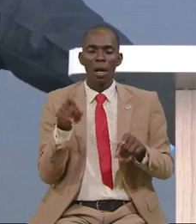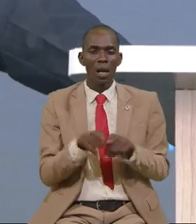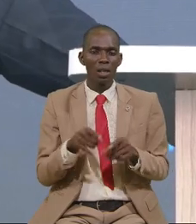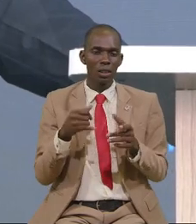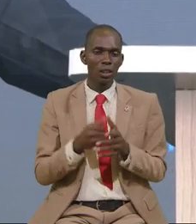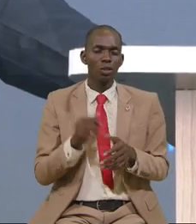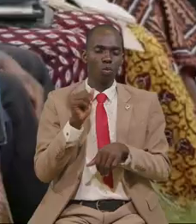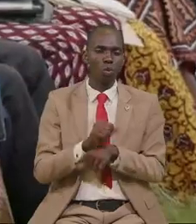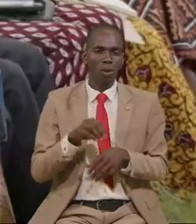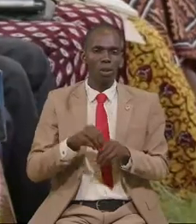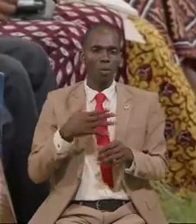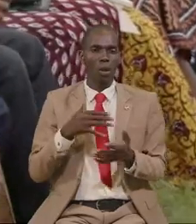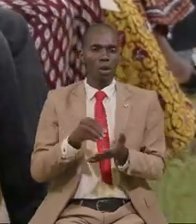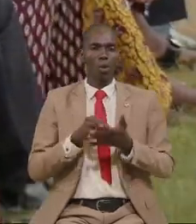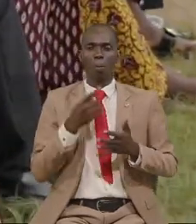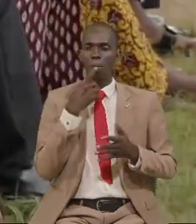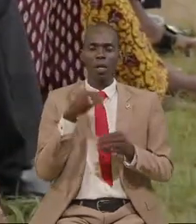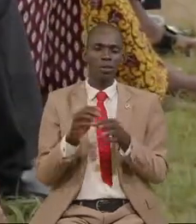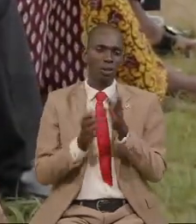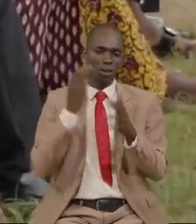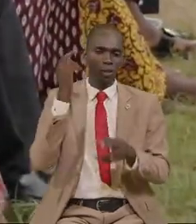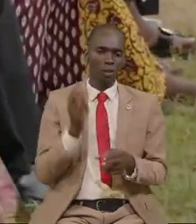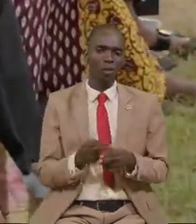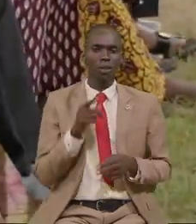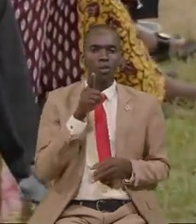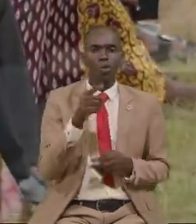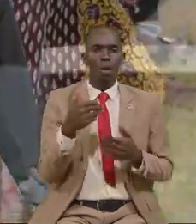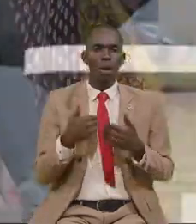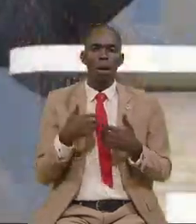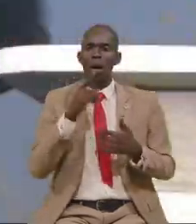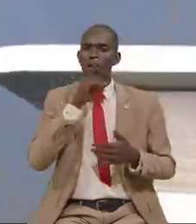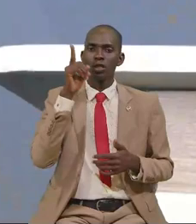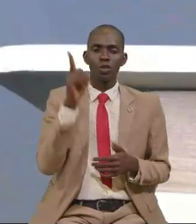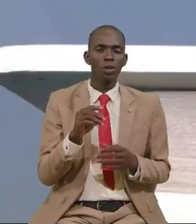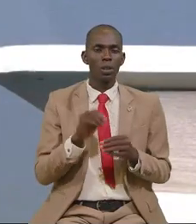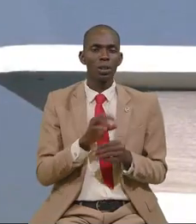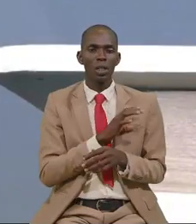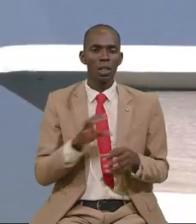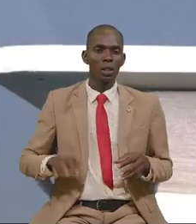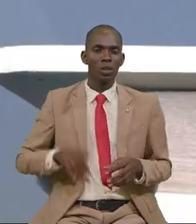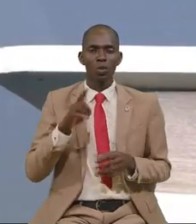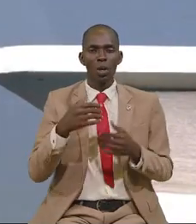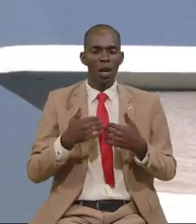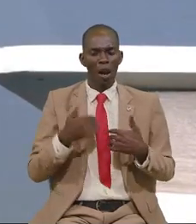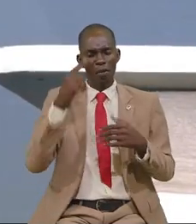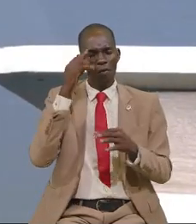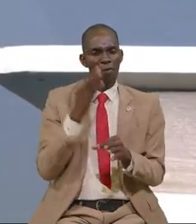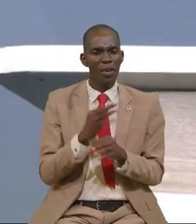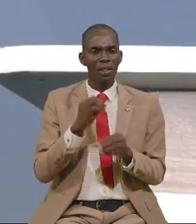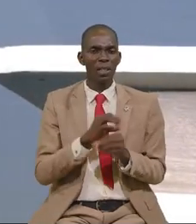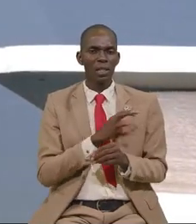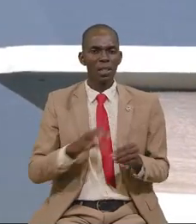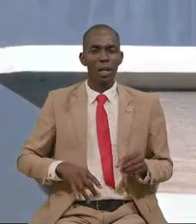in Jesus' name. You have assurance in Christ. And you have faith in Christ. And you